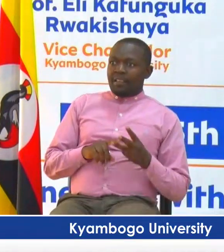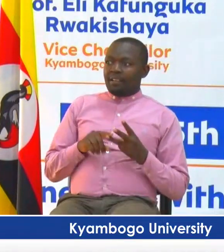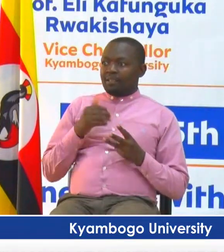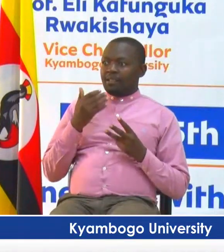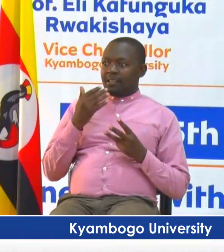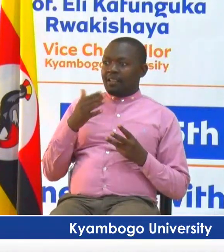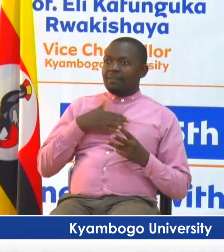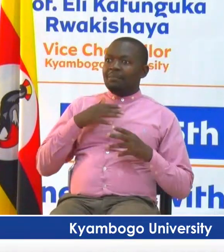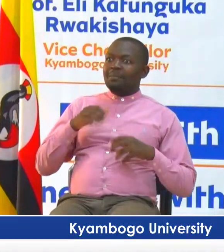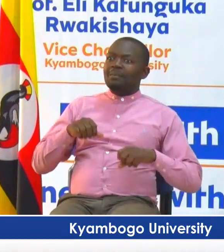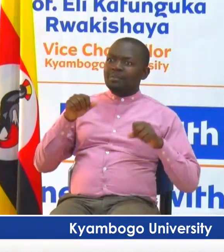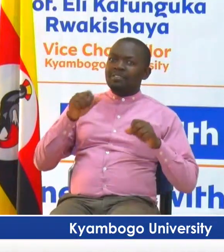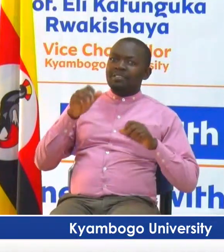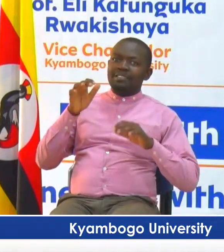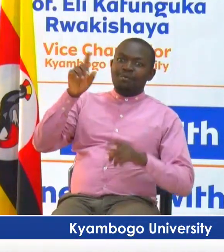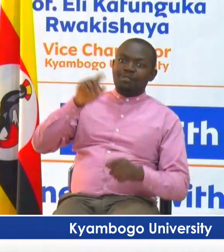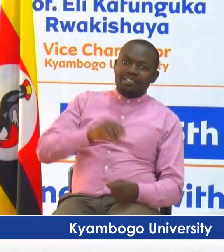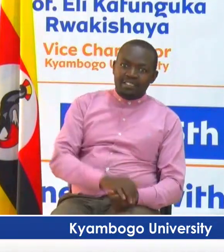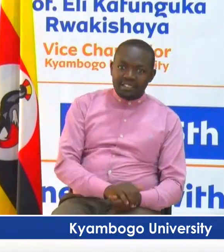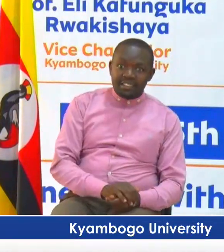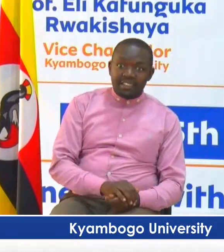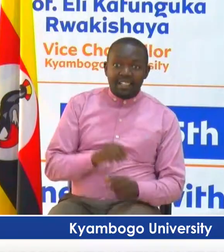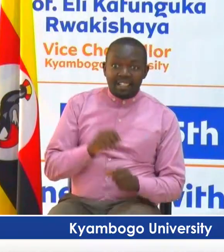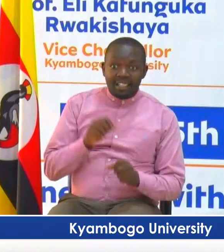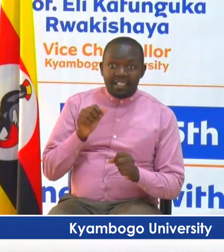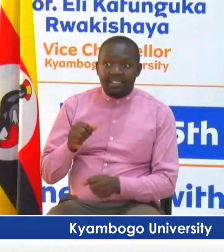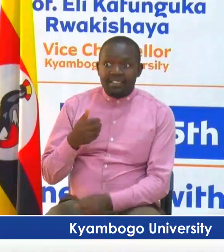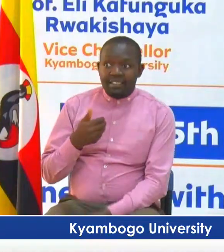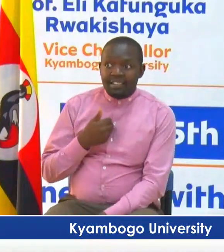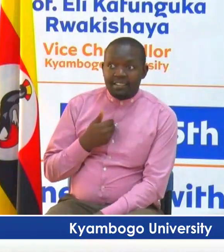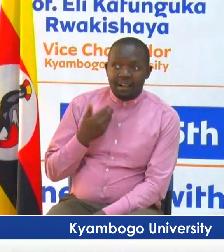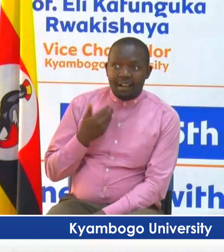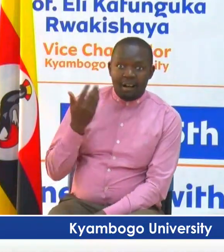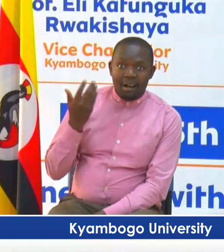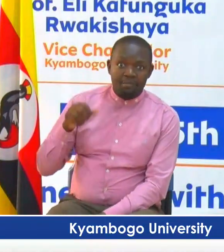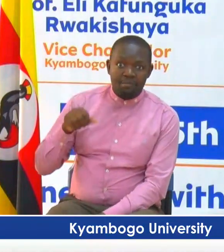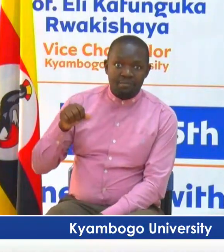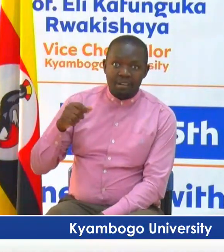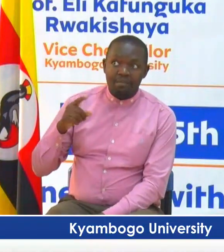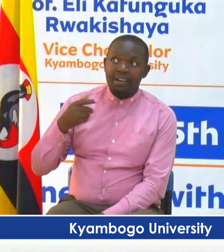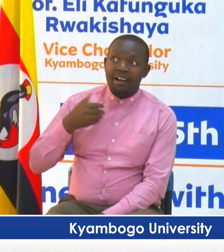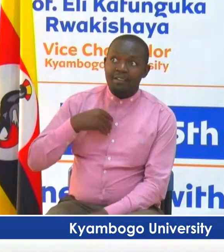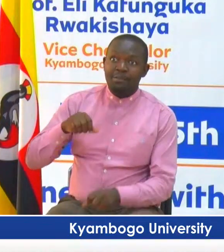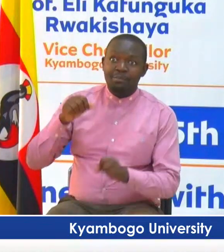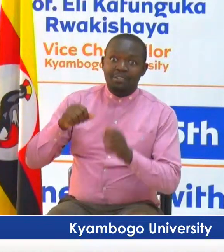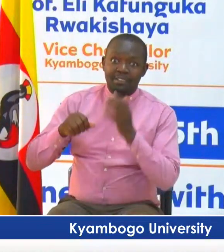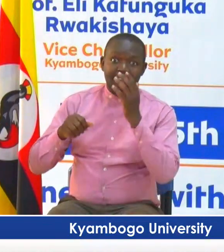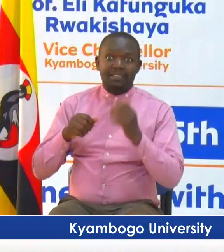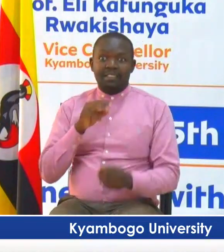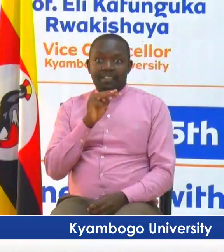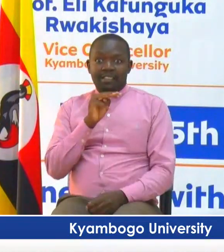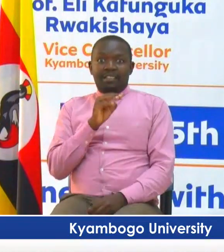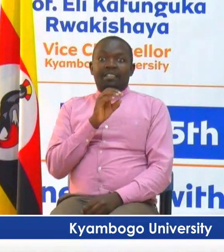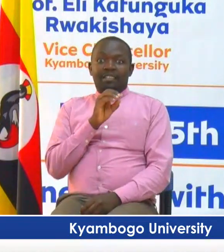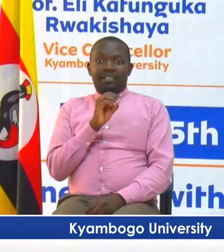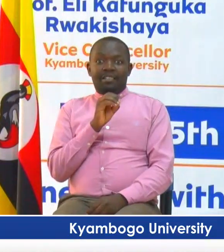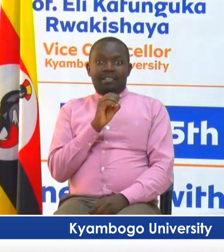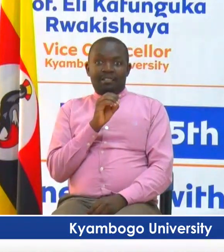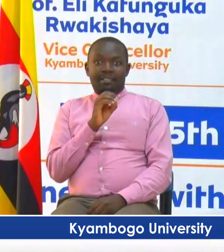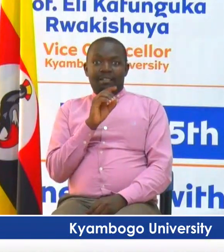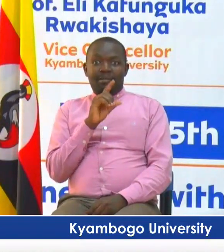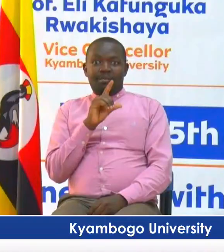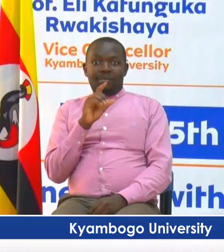my bosses at office. Yes, I'm there, but I have bosses that I work with. Maureen,